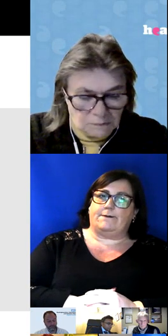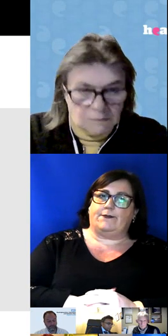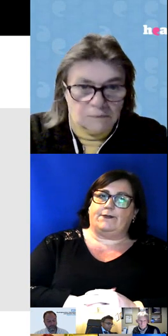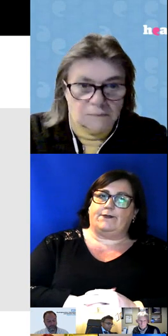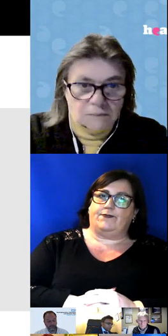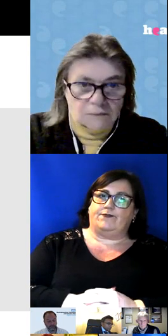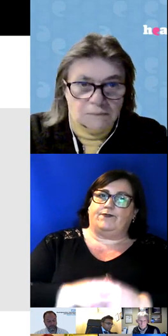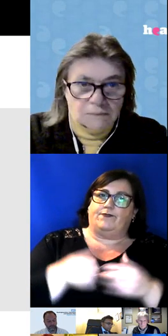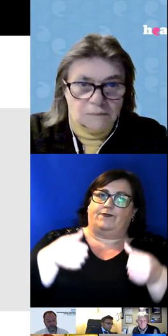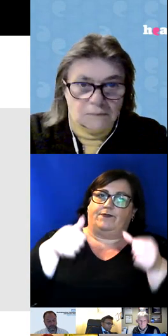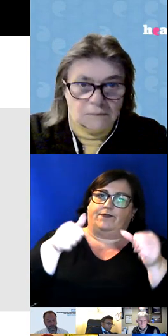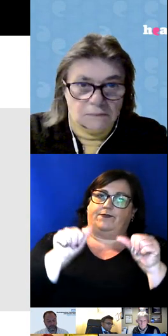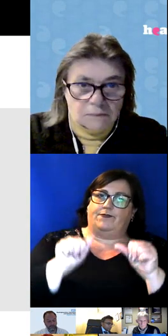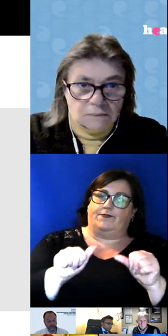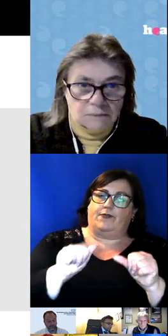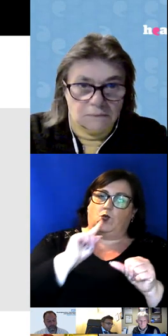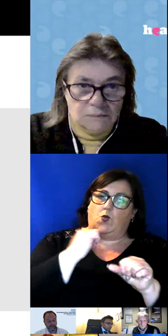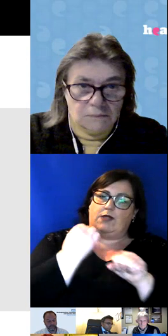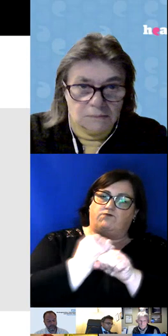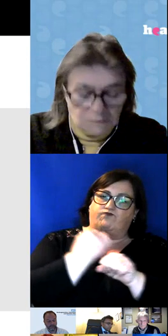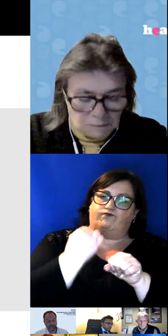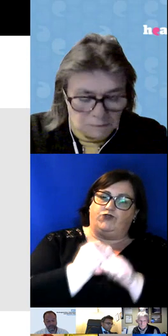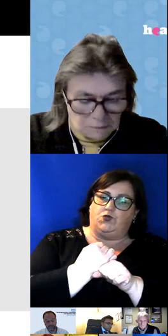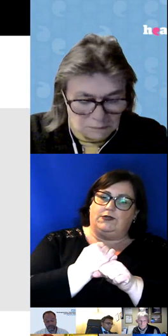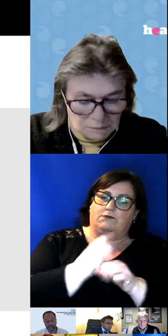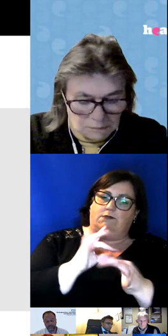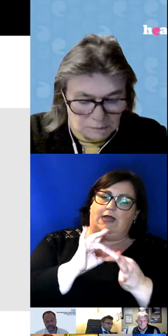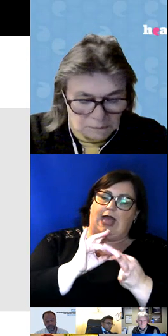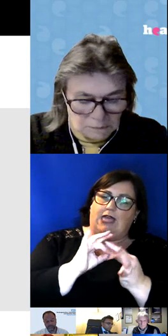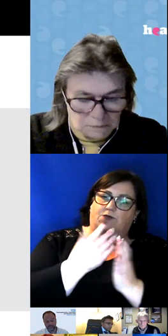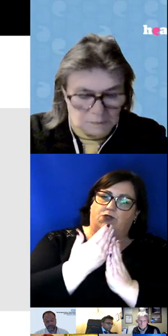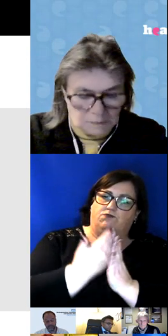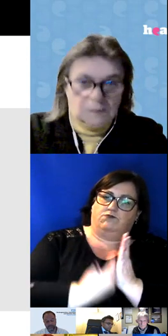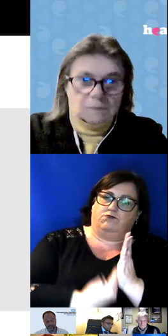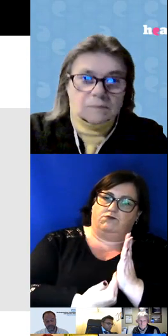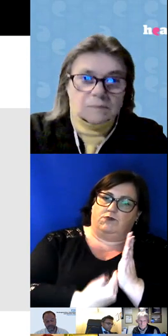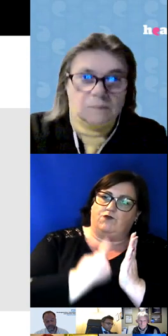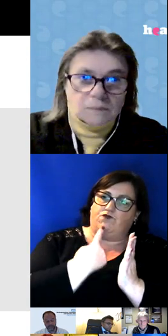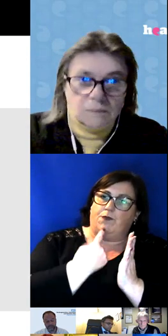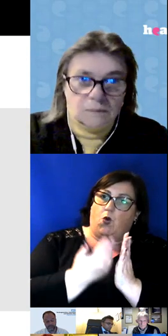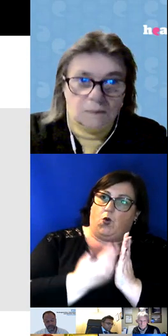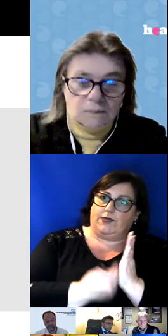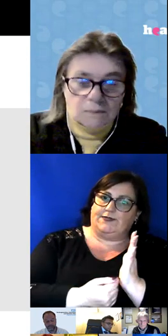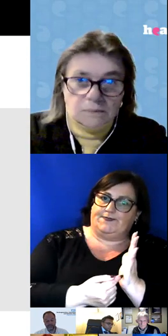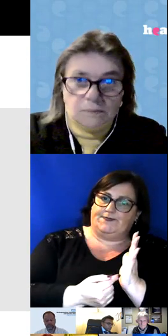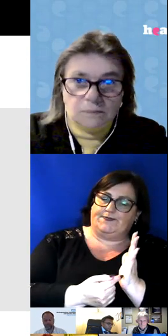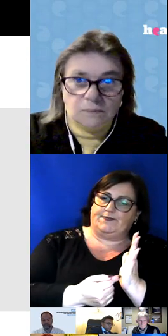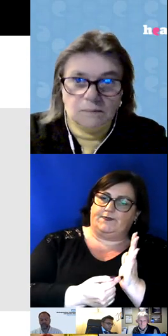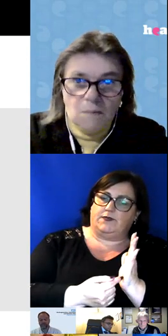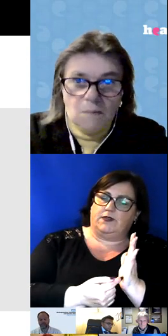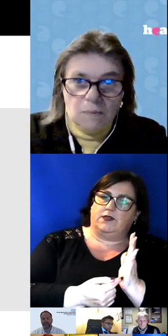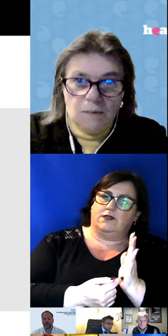be producing an engagement report. That engagement report, we are hoping, will be